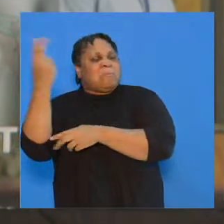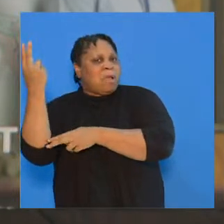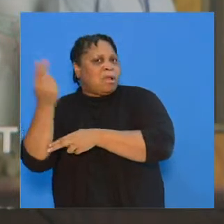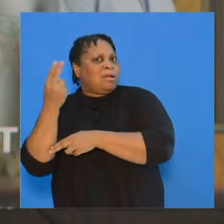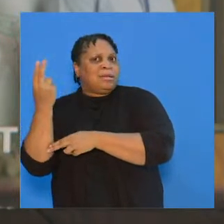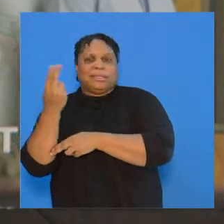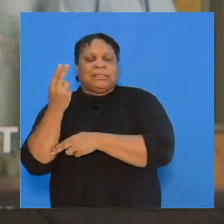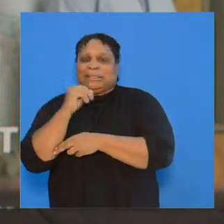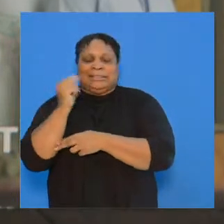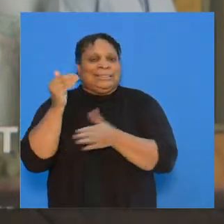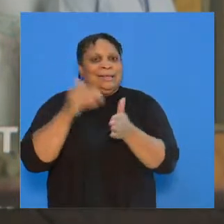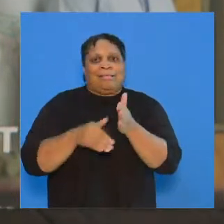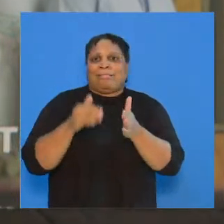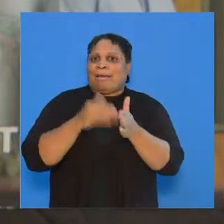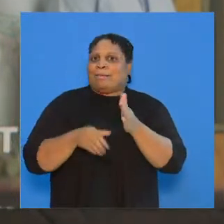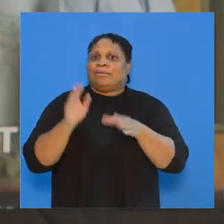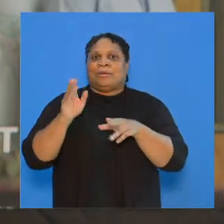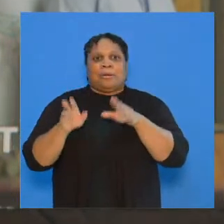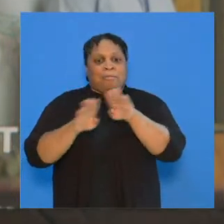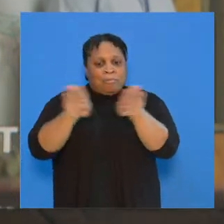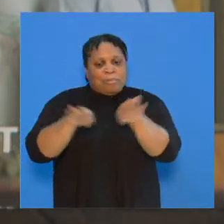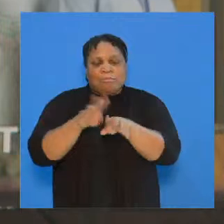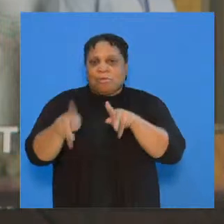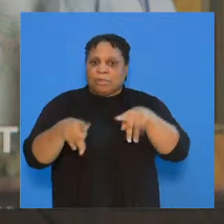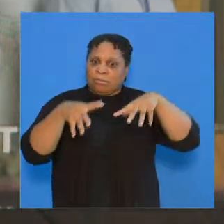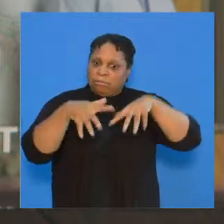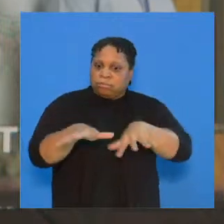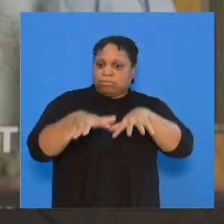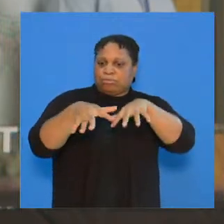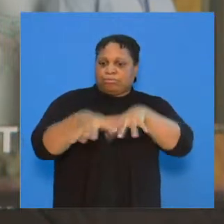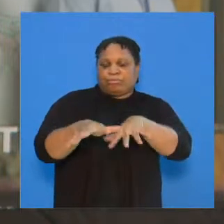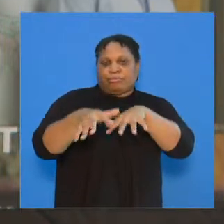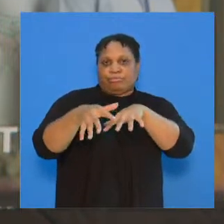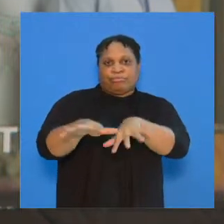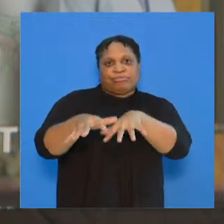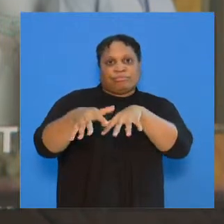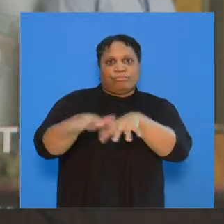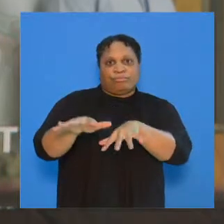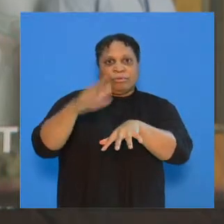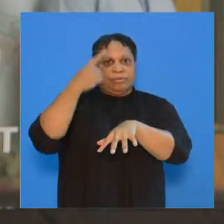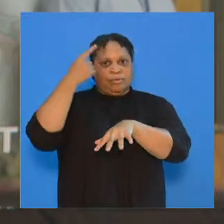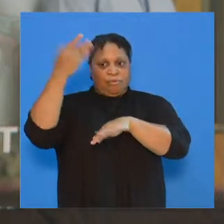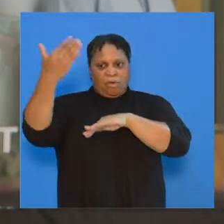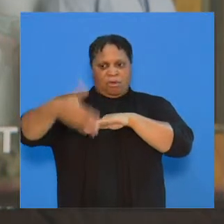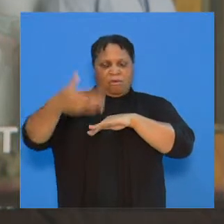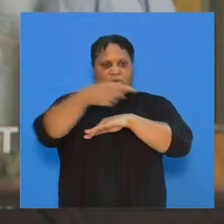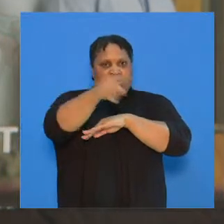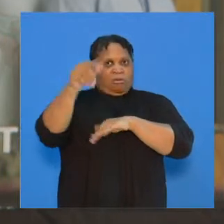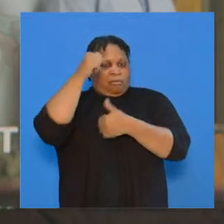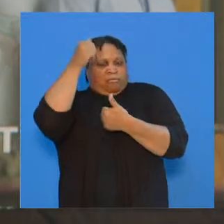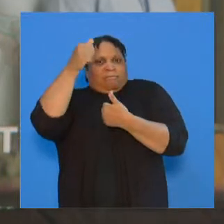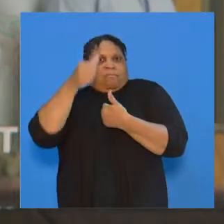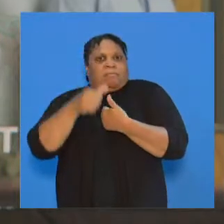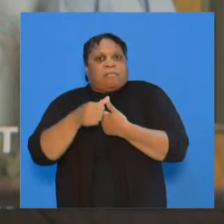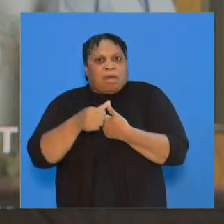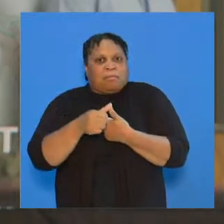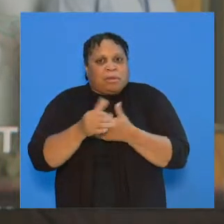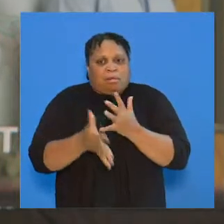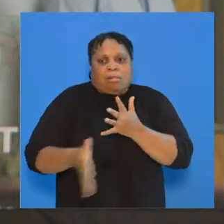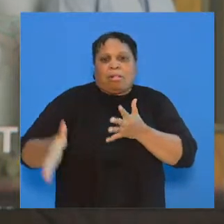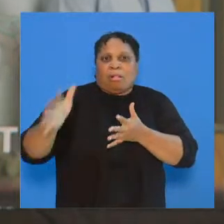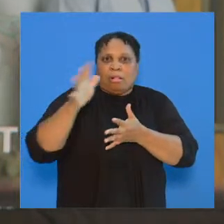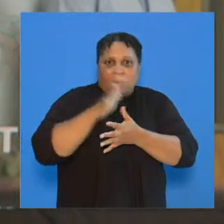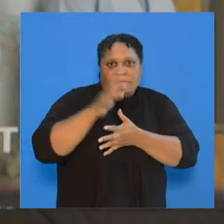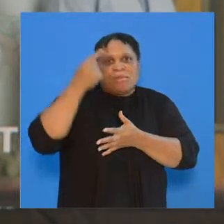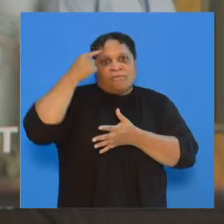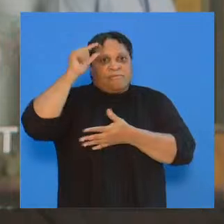take thousands of Bermudians marching in the streets for the matters at the forefront of Bermudian minds today to become priorities for the